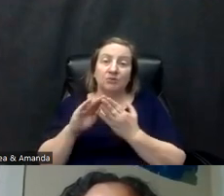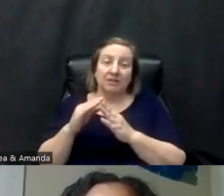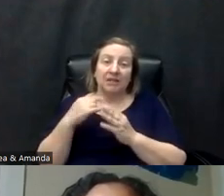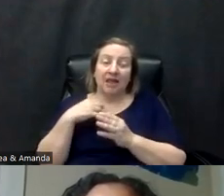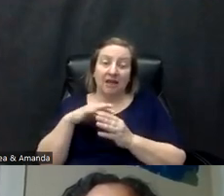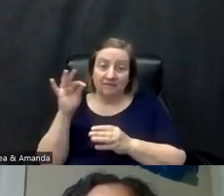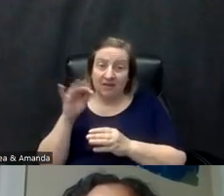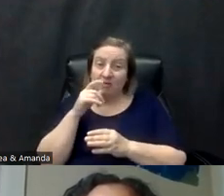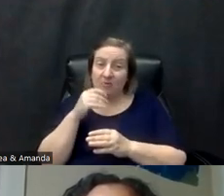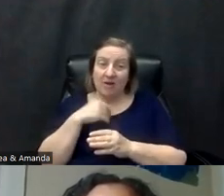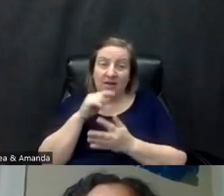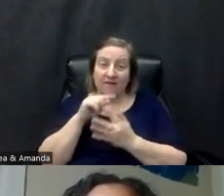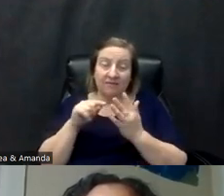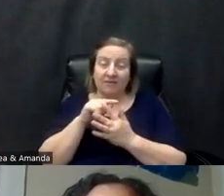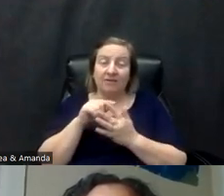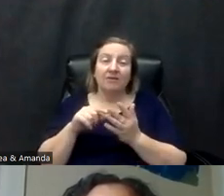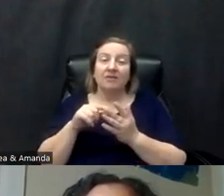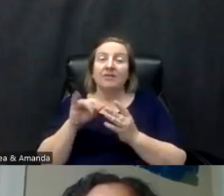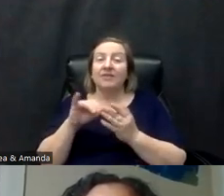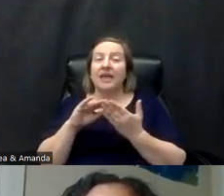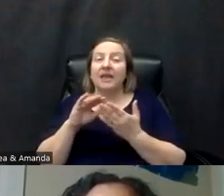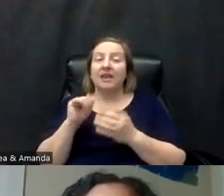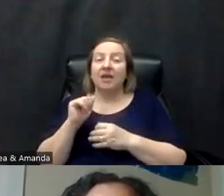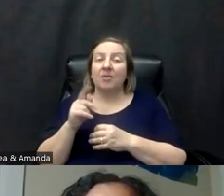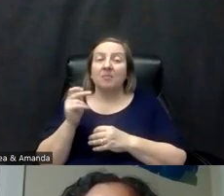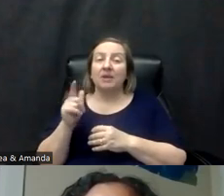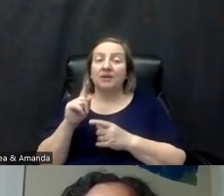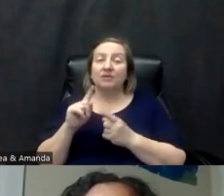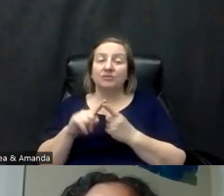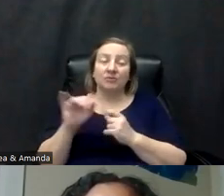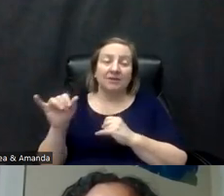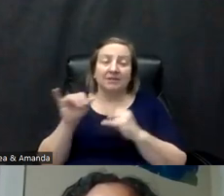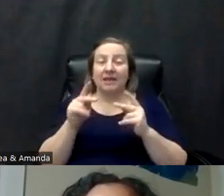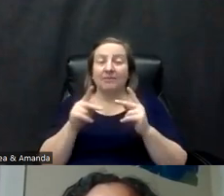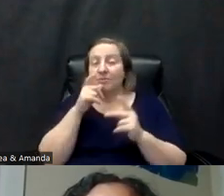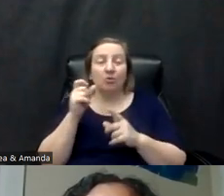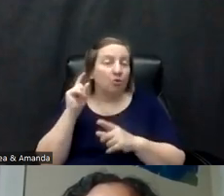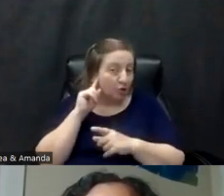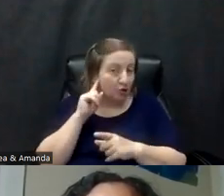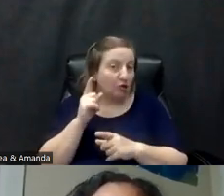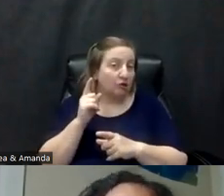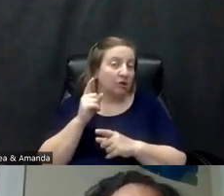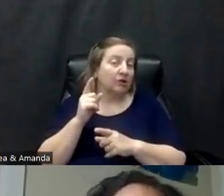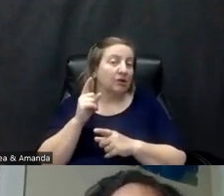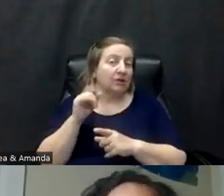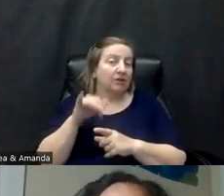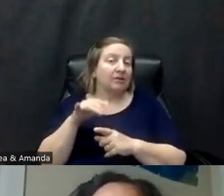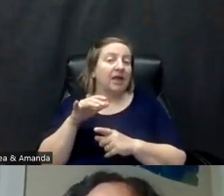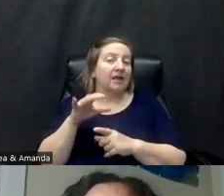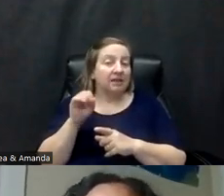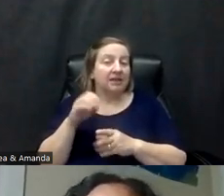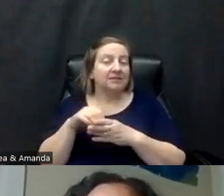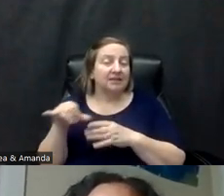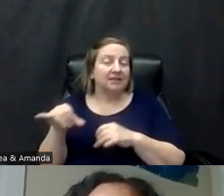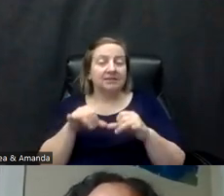them, basically the appeals go back to the same people who heard the case in the first place, which kind of seems like a strange process.